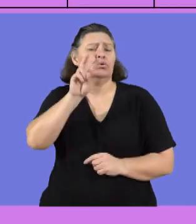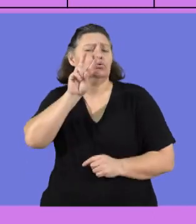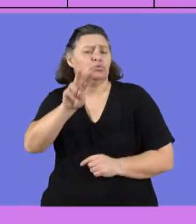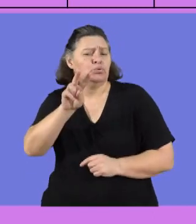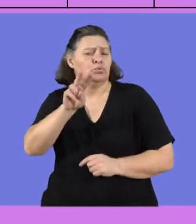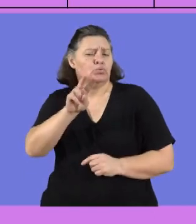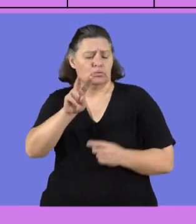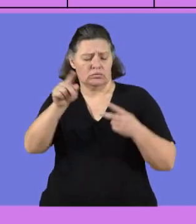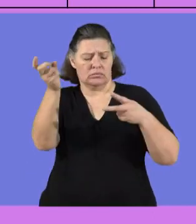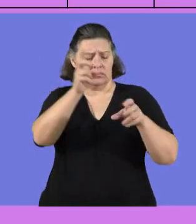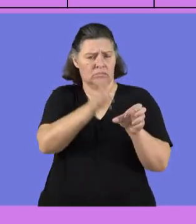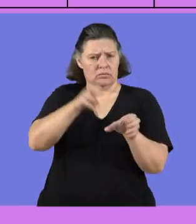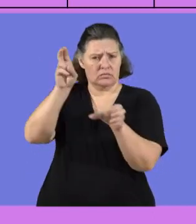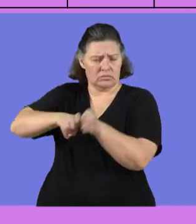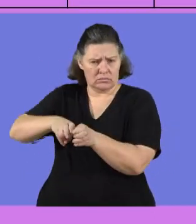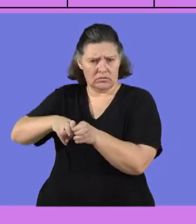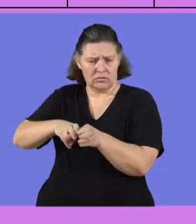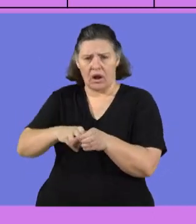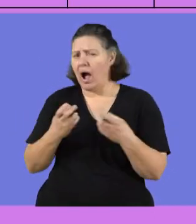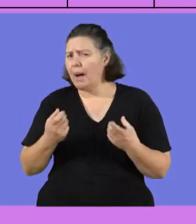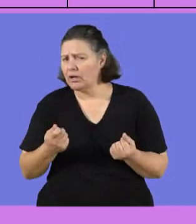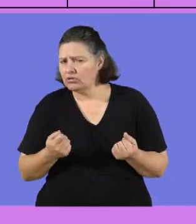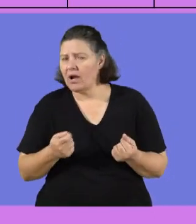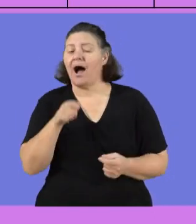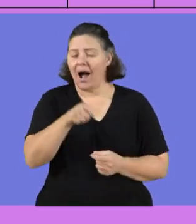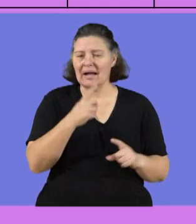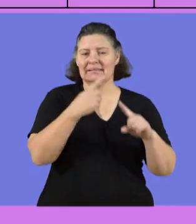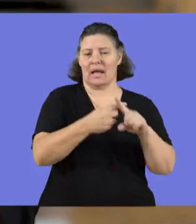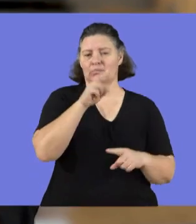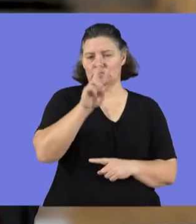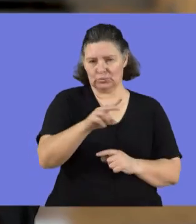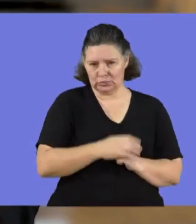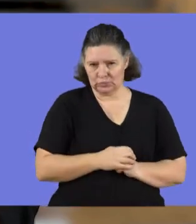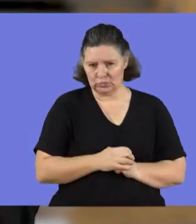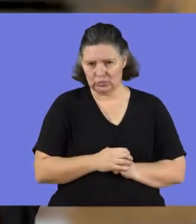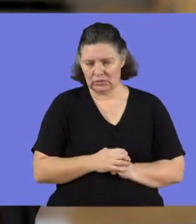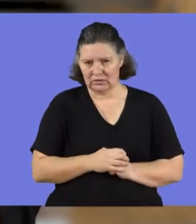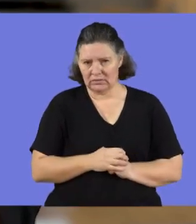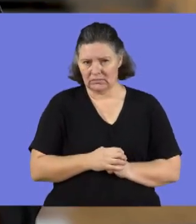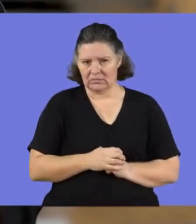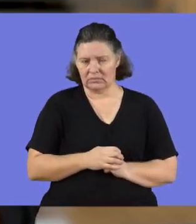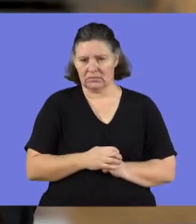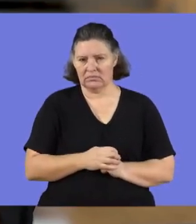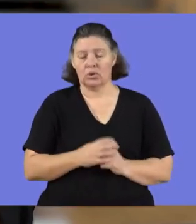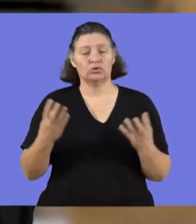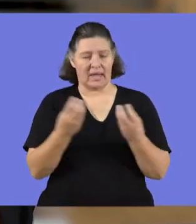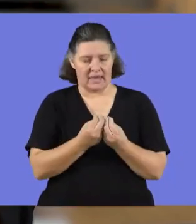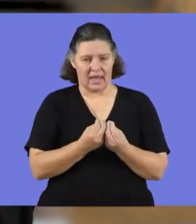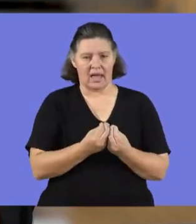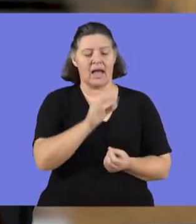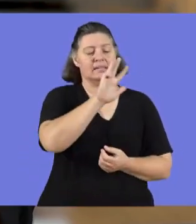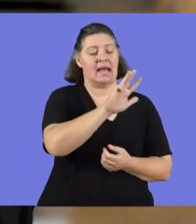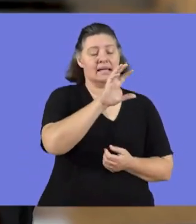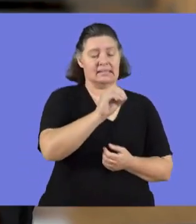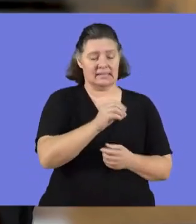rand, what will happen? If they are 2, then we multiply by 2. So can we